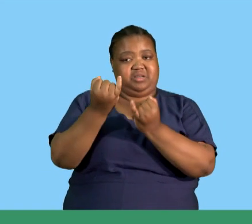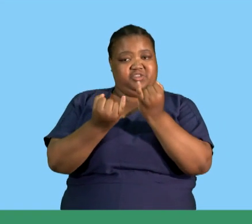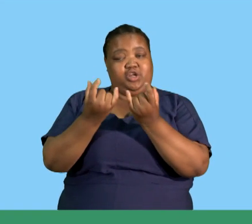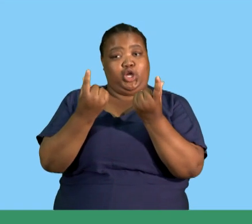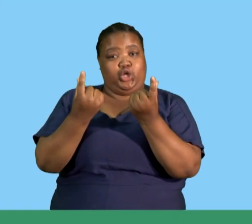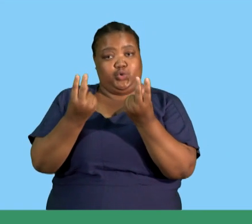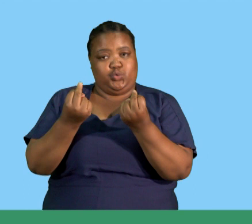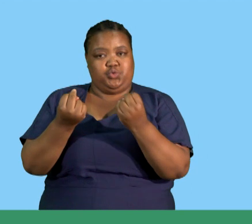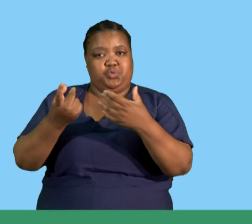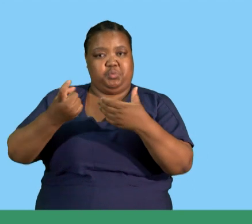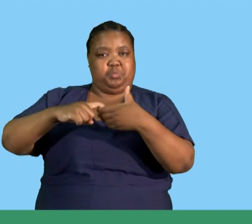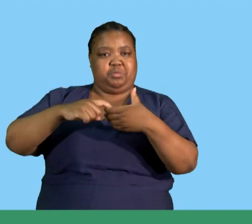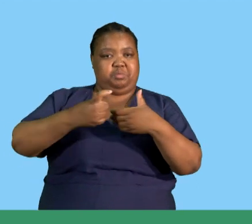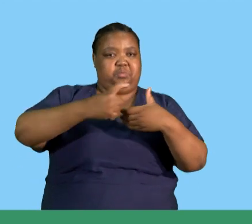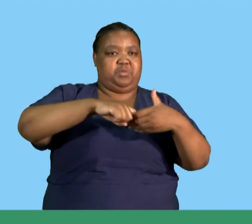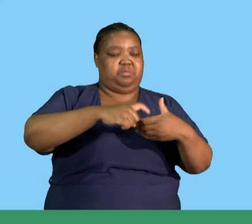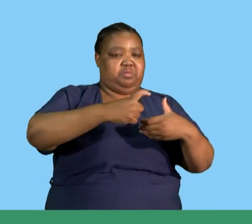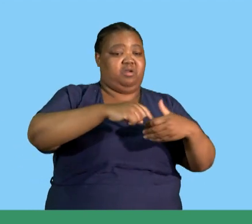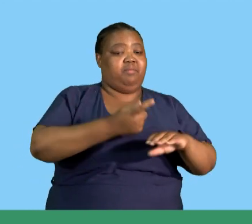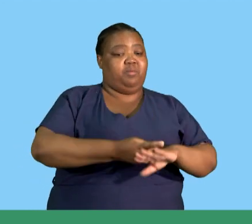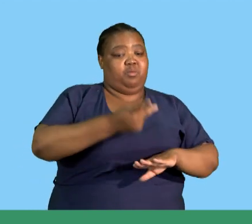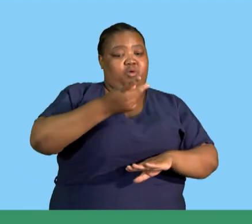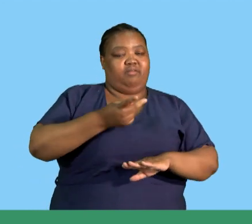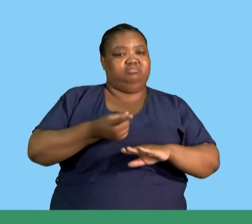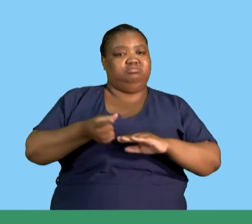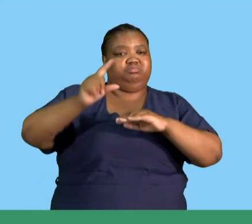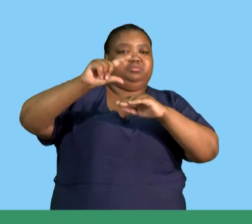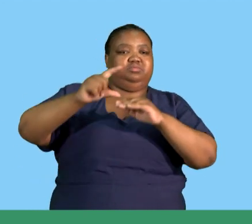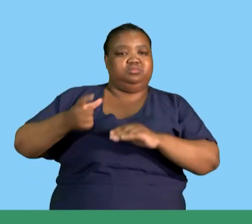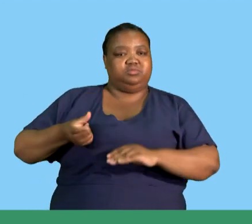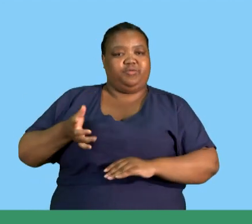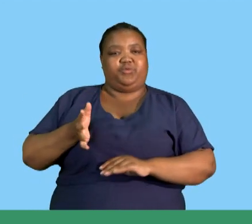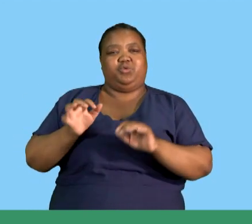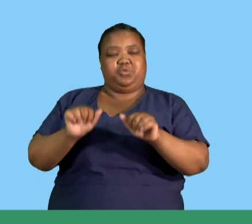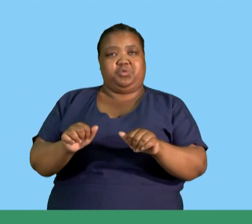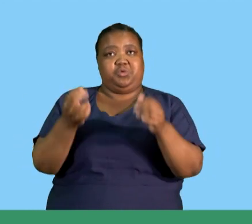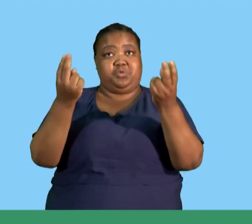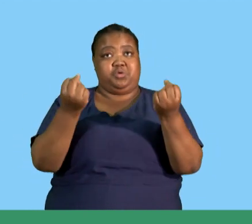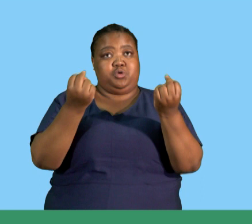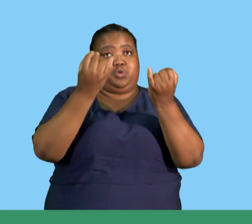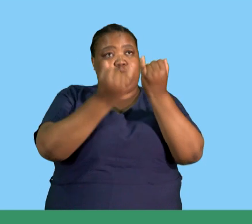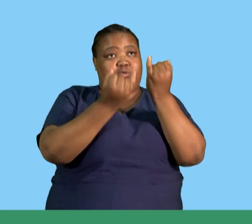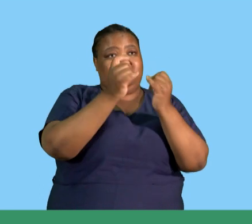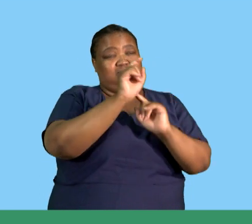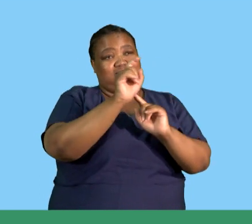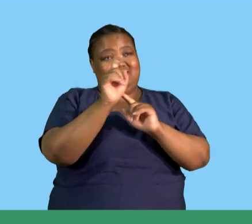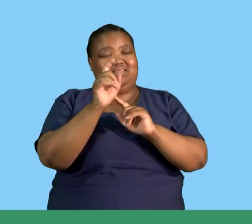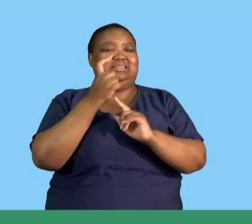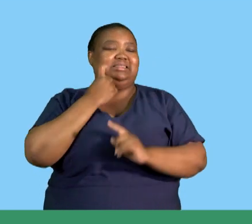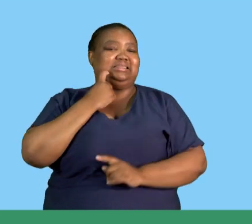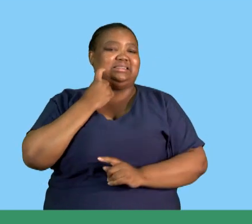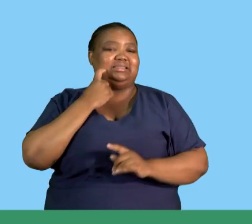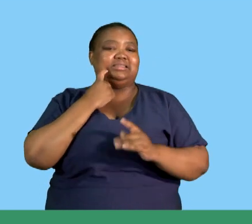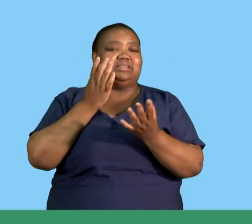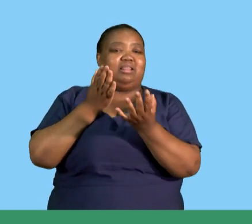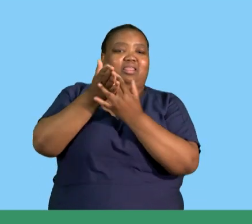it will attract potential competitors that want to benefit from the high profits as well. New competitors can